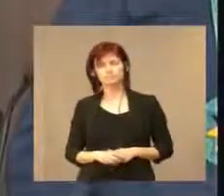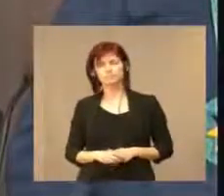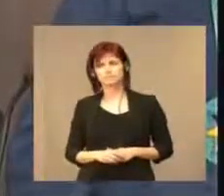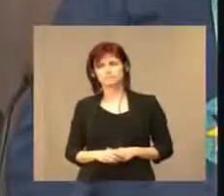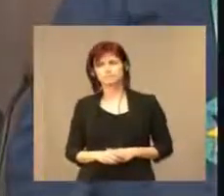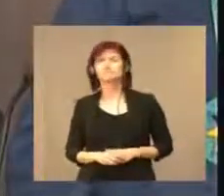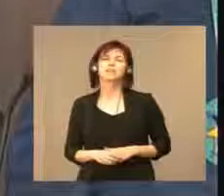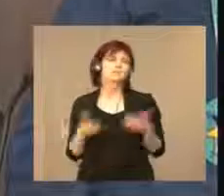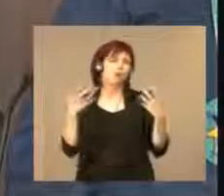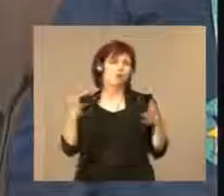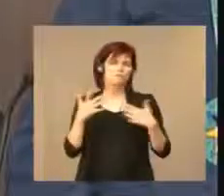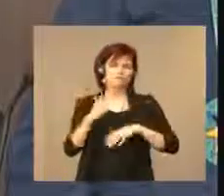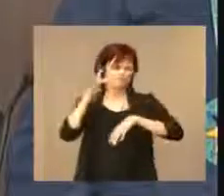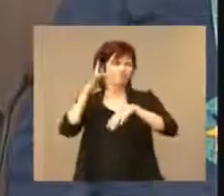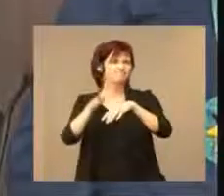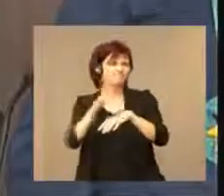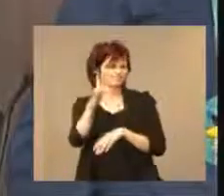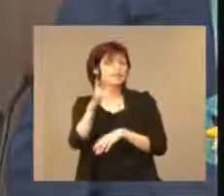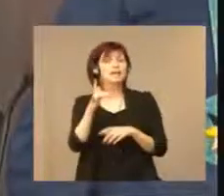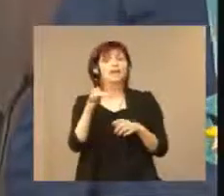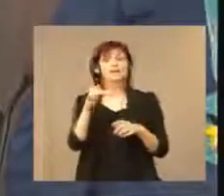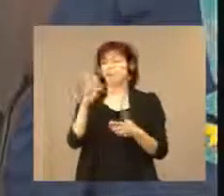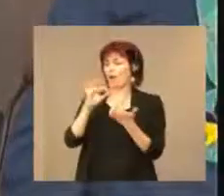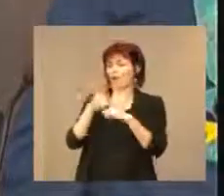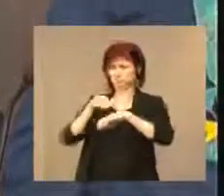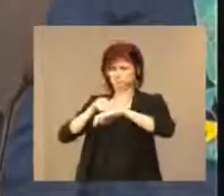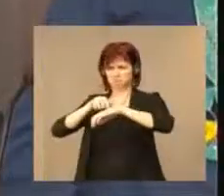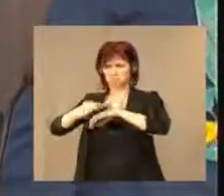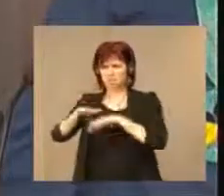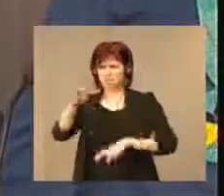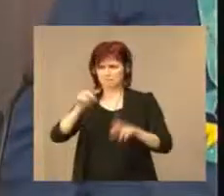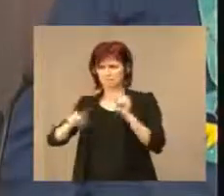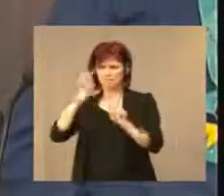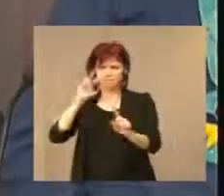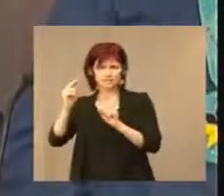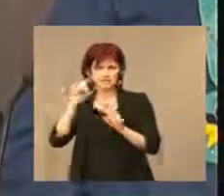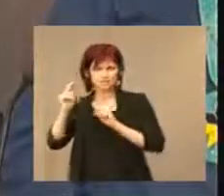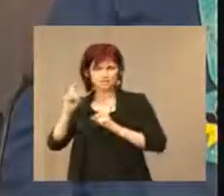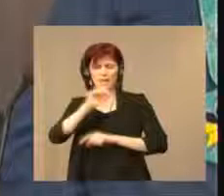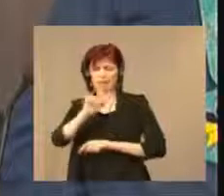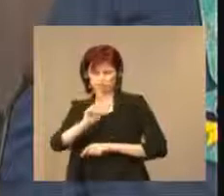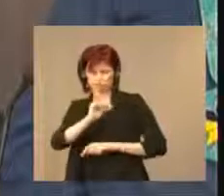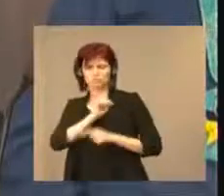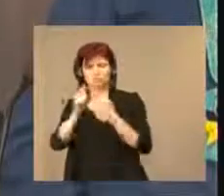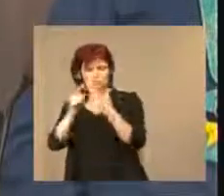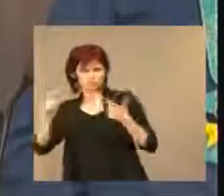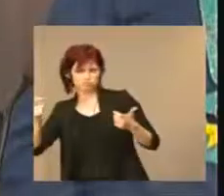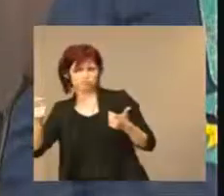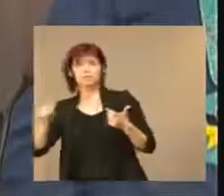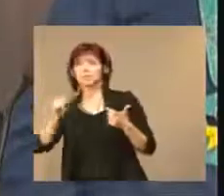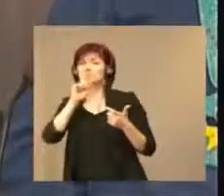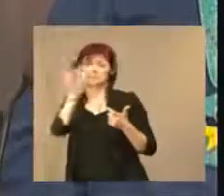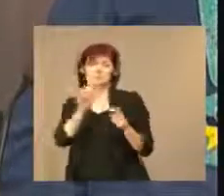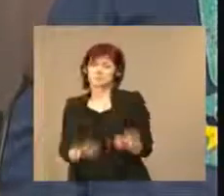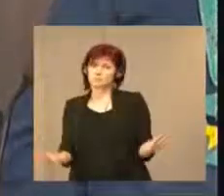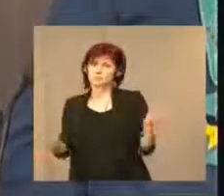earlier, the idea of changing people's attitudes, people's thinking about disability is critically important. Because